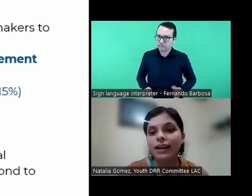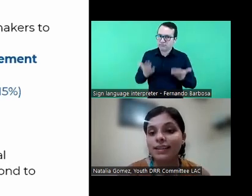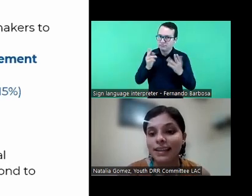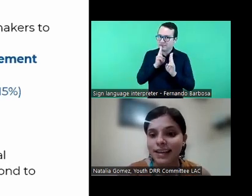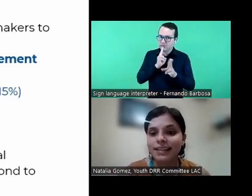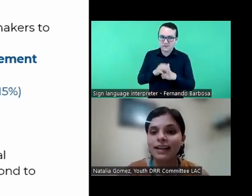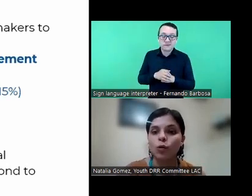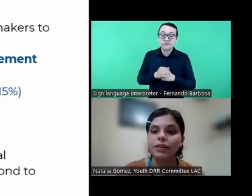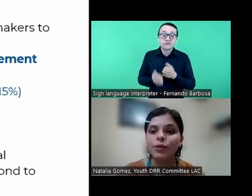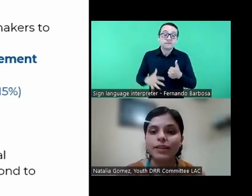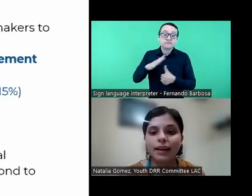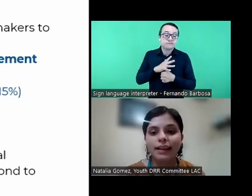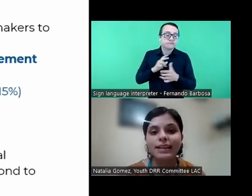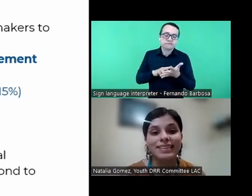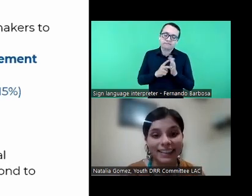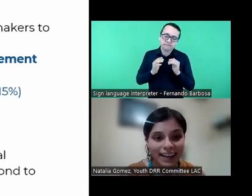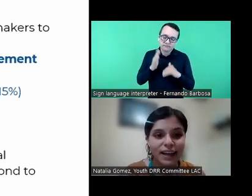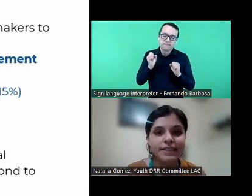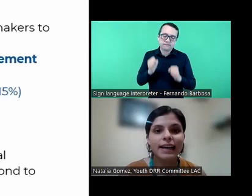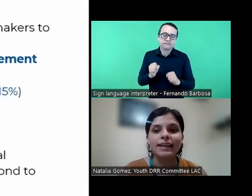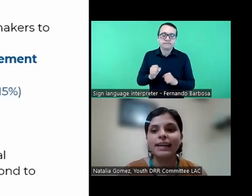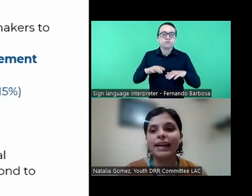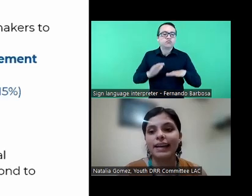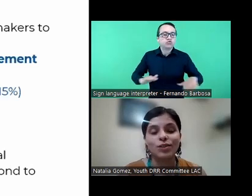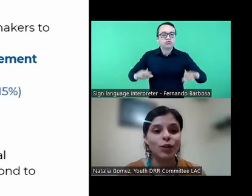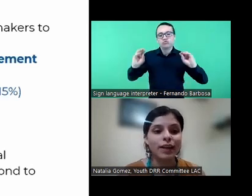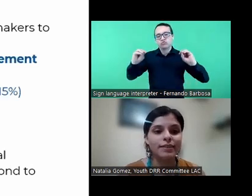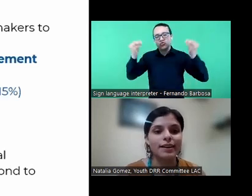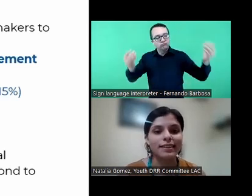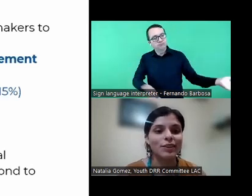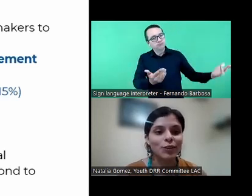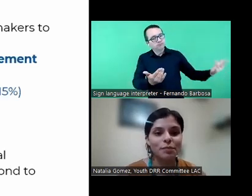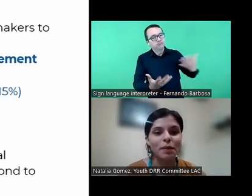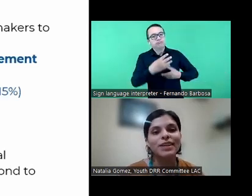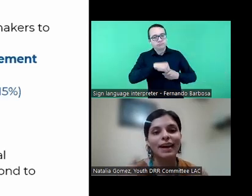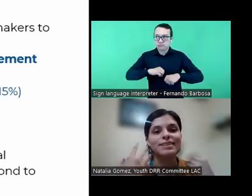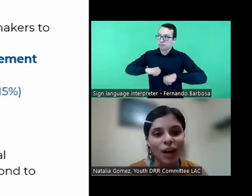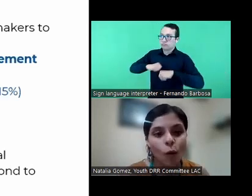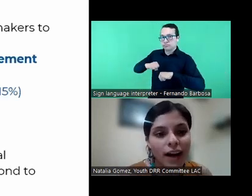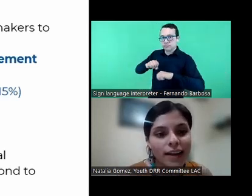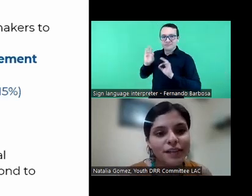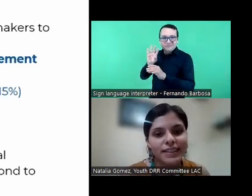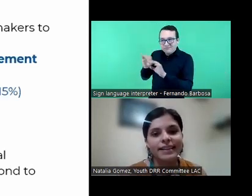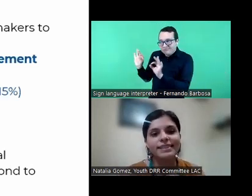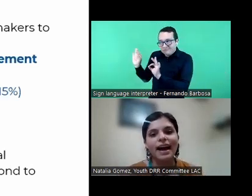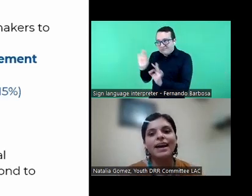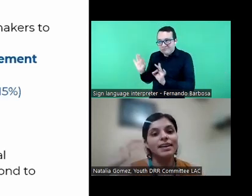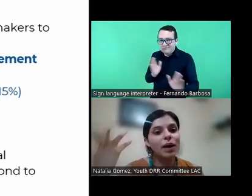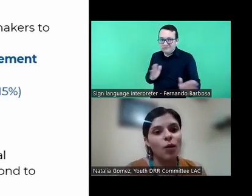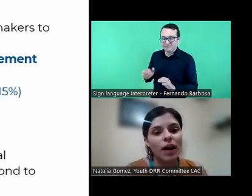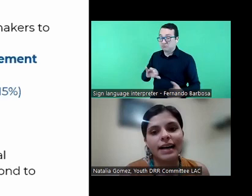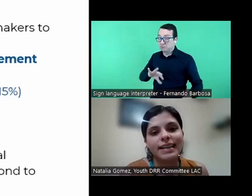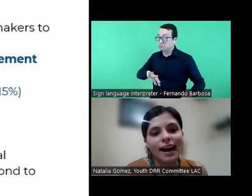to implement in regards to this disaster risk recovery. So the main answer was include children and